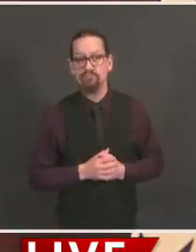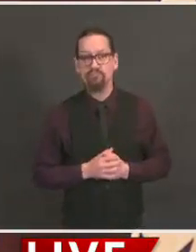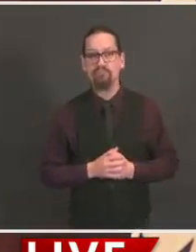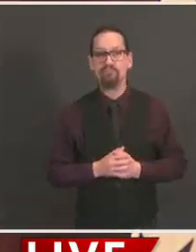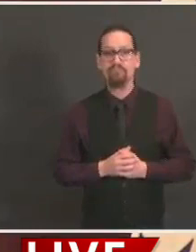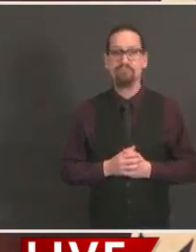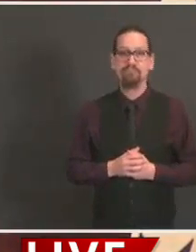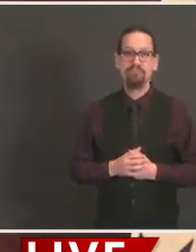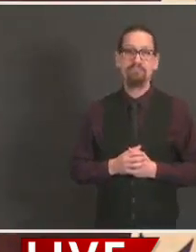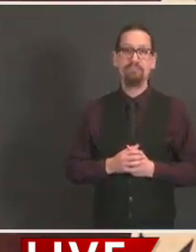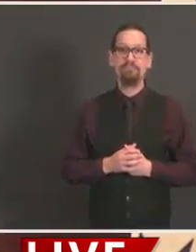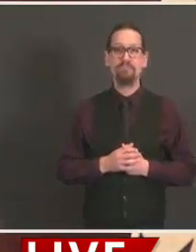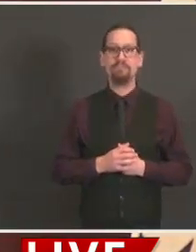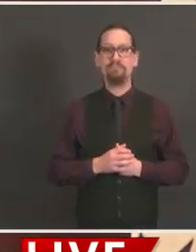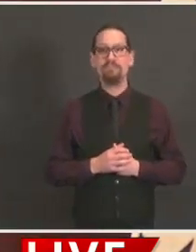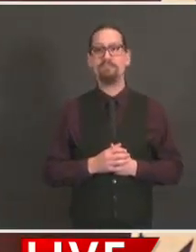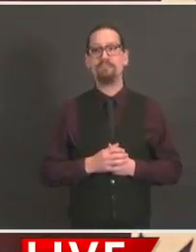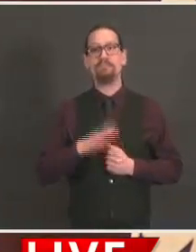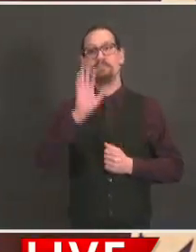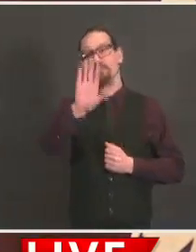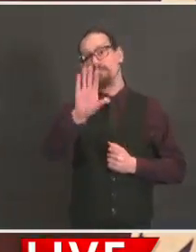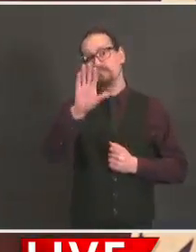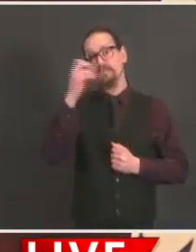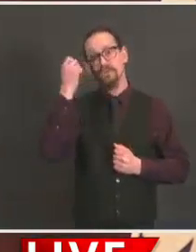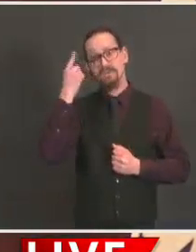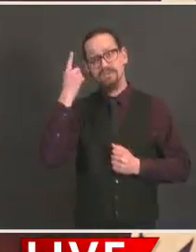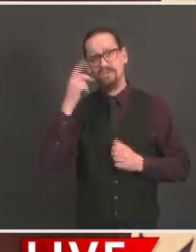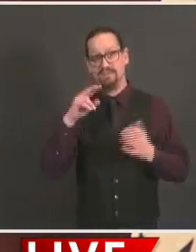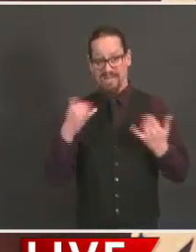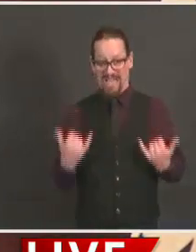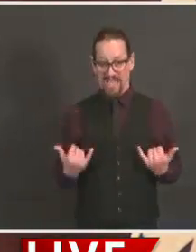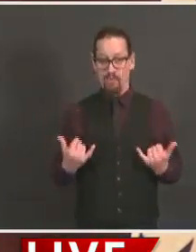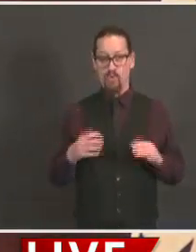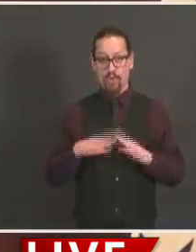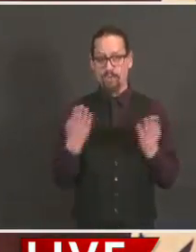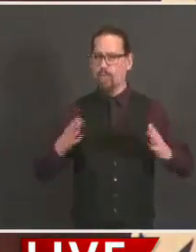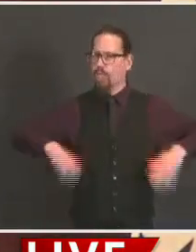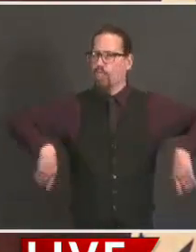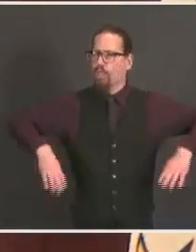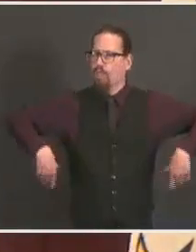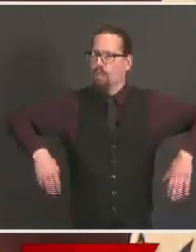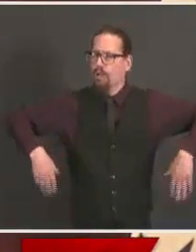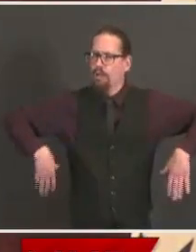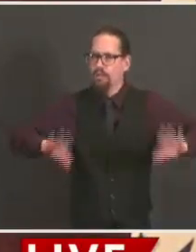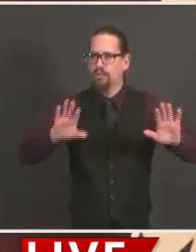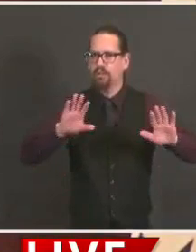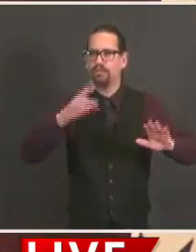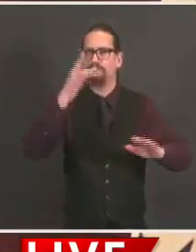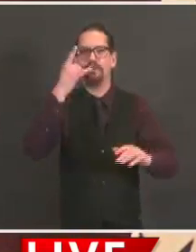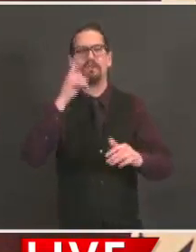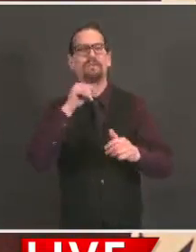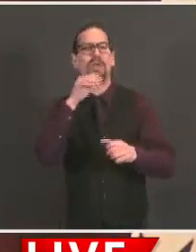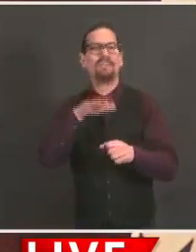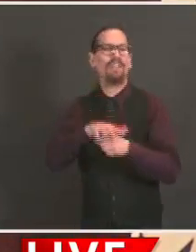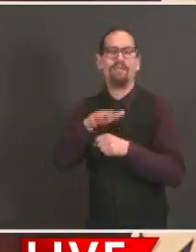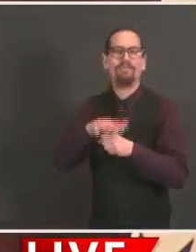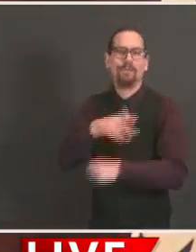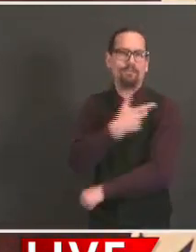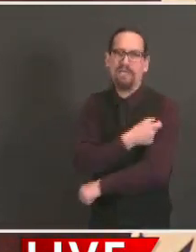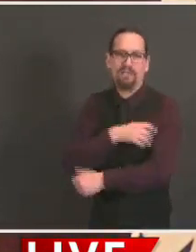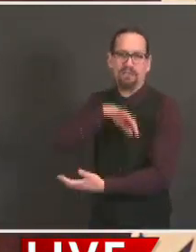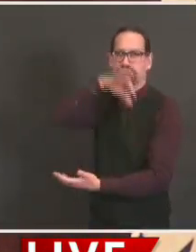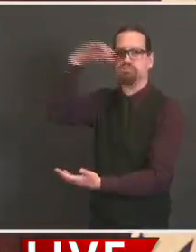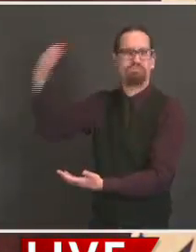Strategically, we are not going to open these sites until we have enough vaccine to run these as mass vaccination